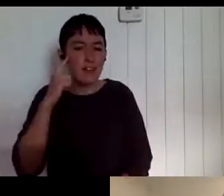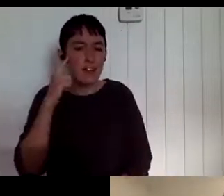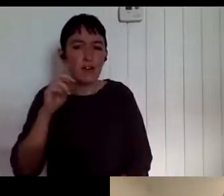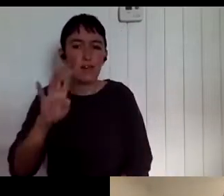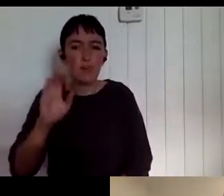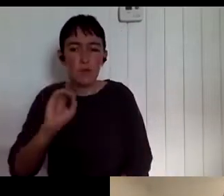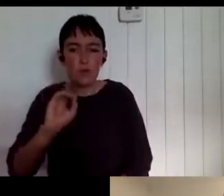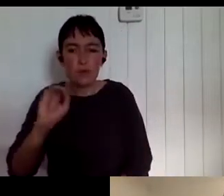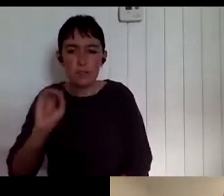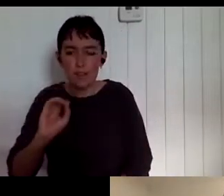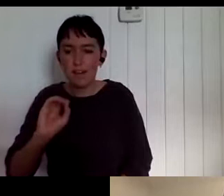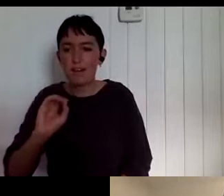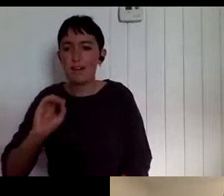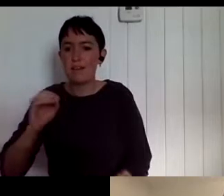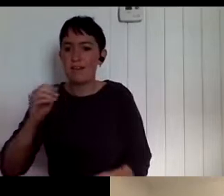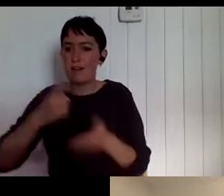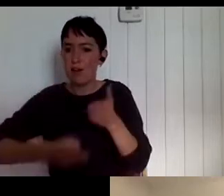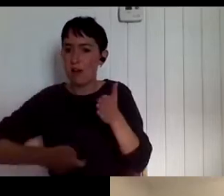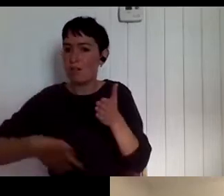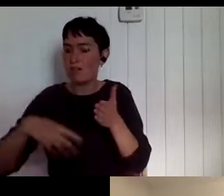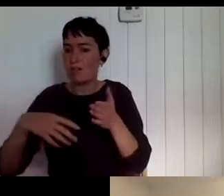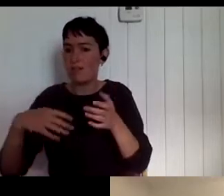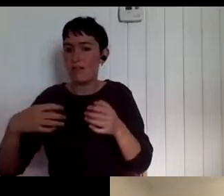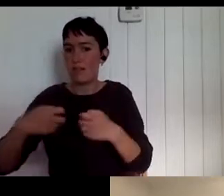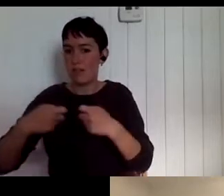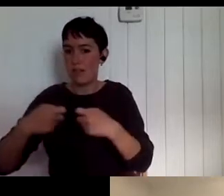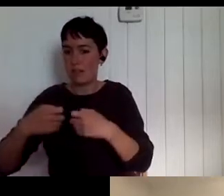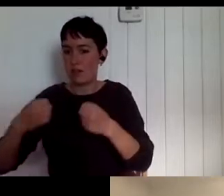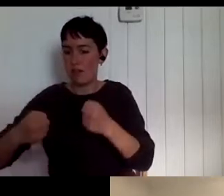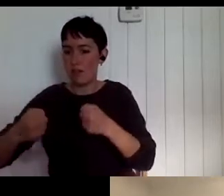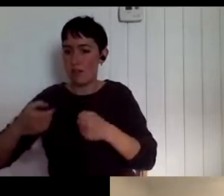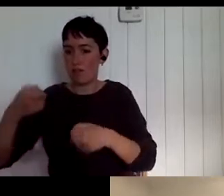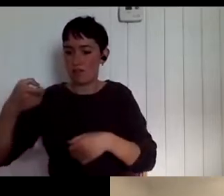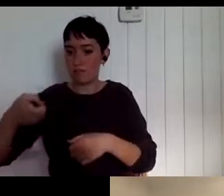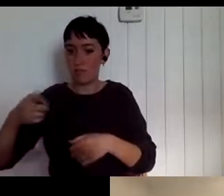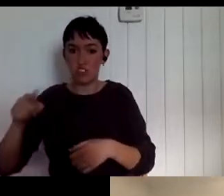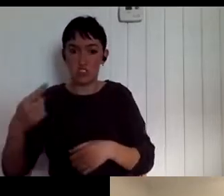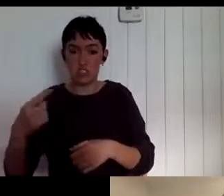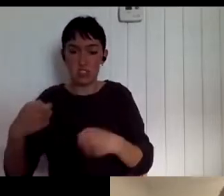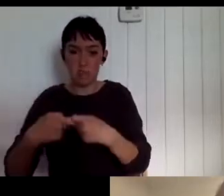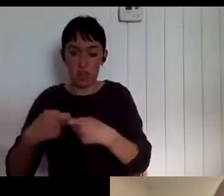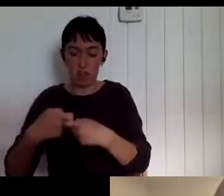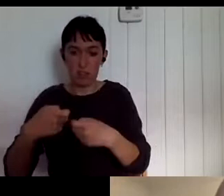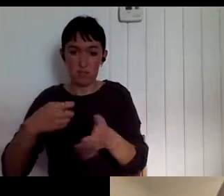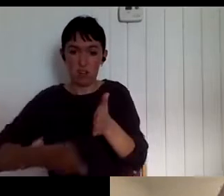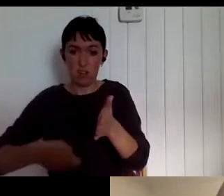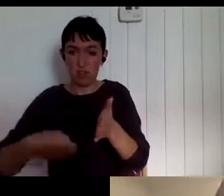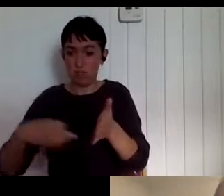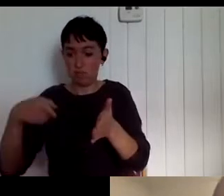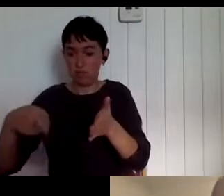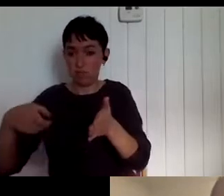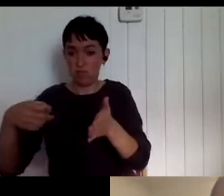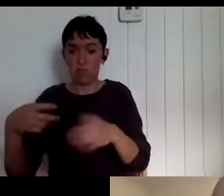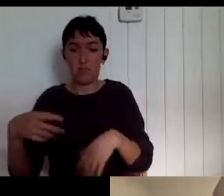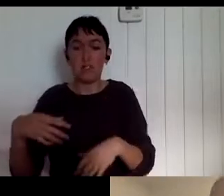like an electric car is the battery itself. And as far as like the precious metals go that John was talking about, so if